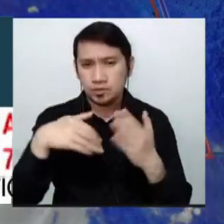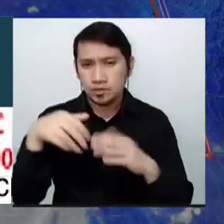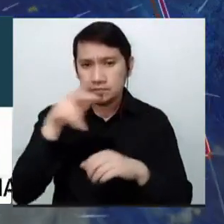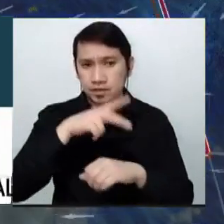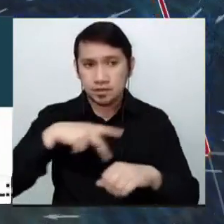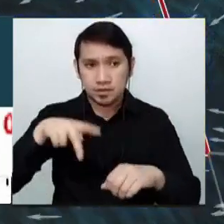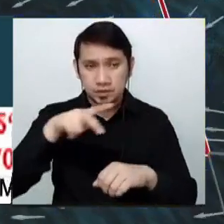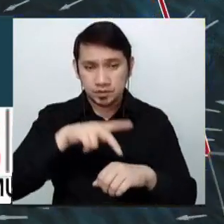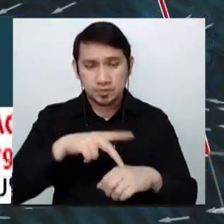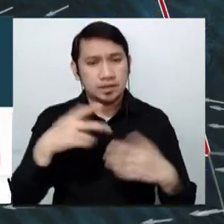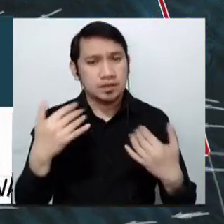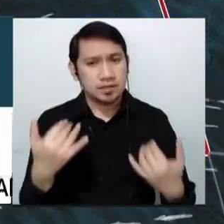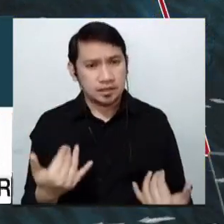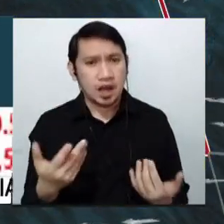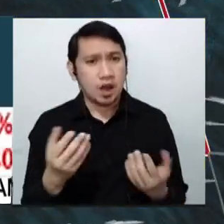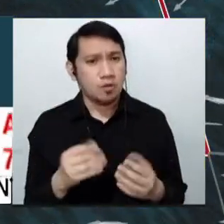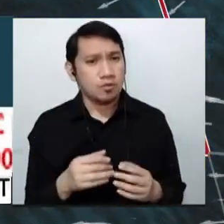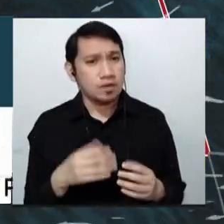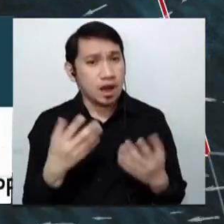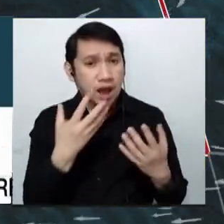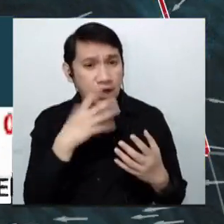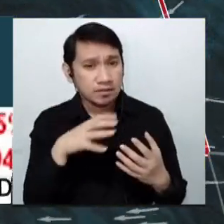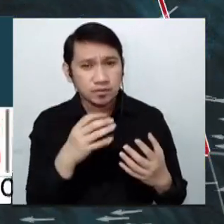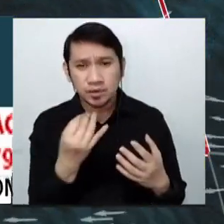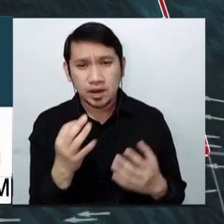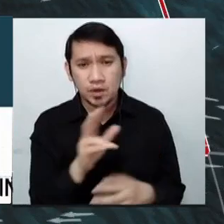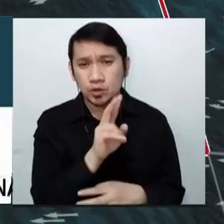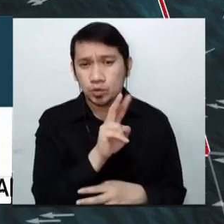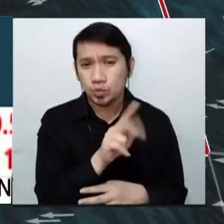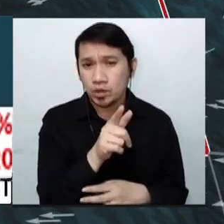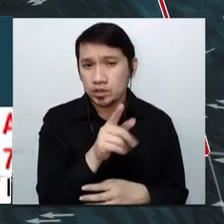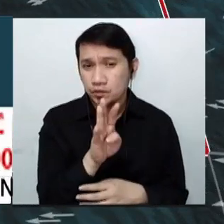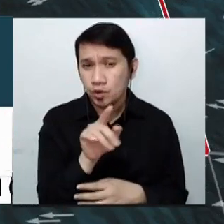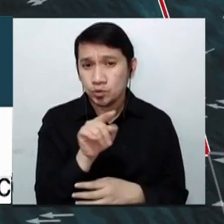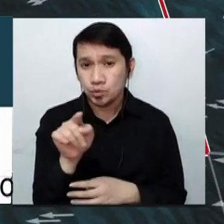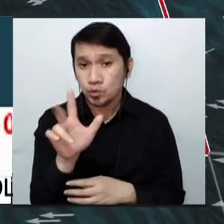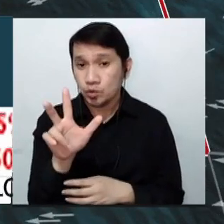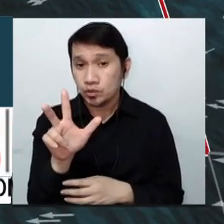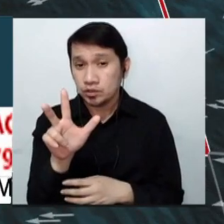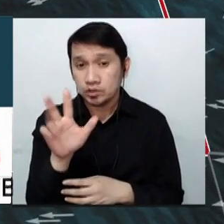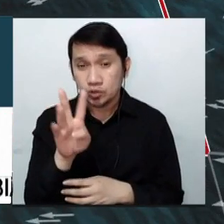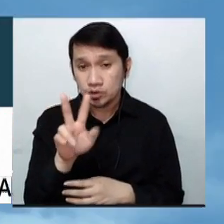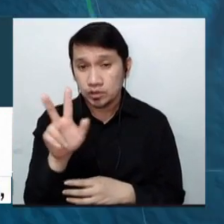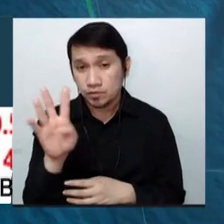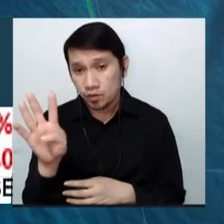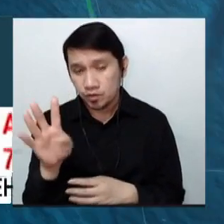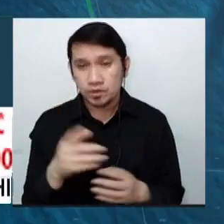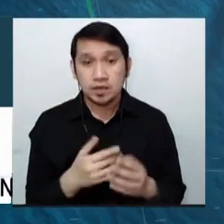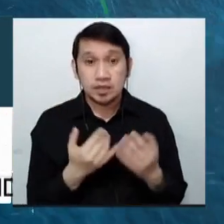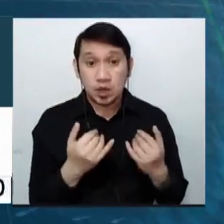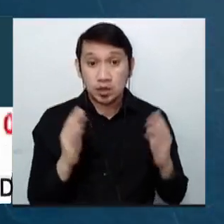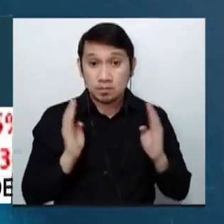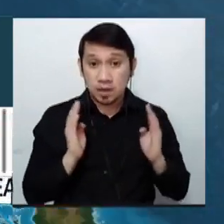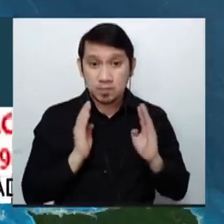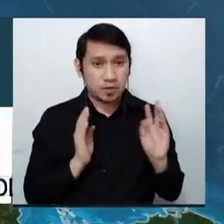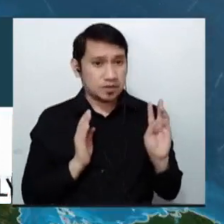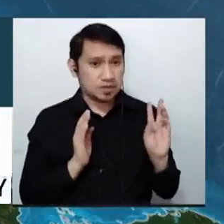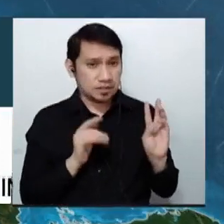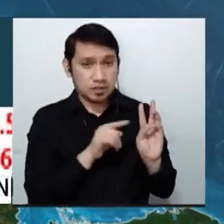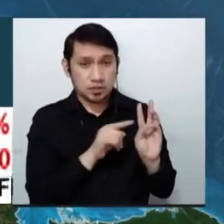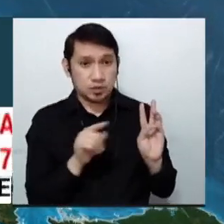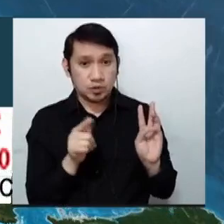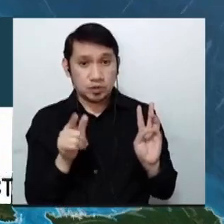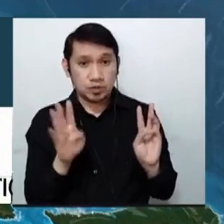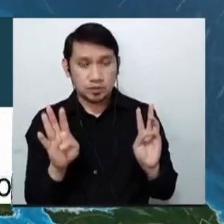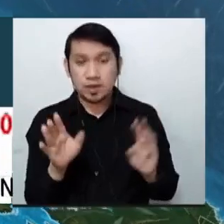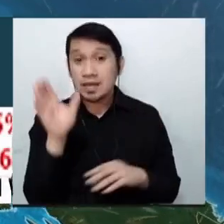temperature will range here in Metro Manila from 24 to 32 degrees Celsius, while in Baguio is around 16 to 24, and Metro Cebu area is